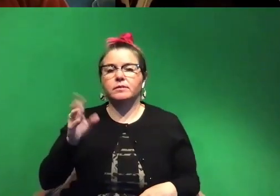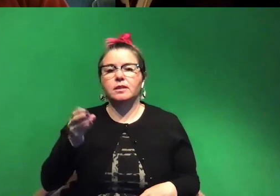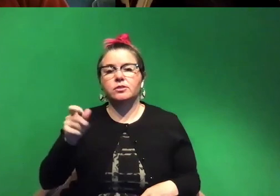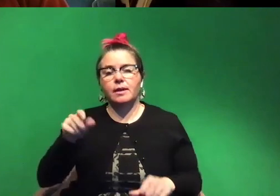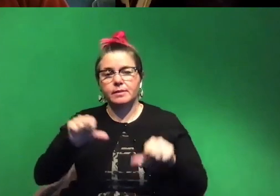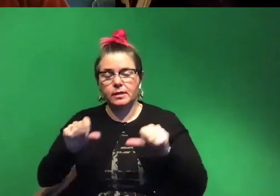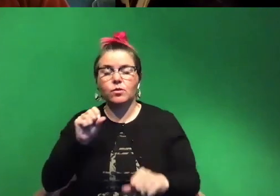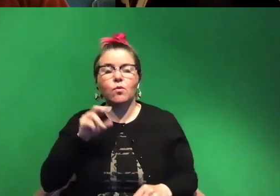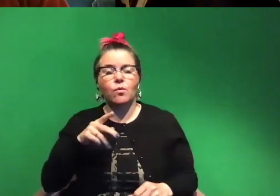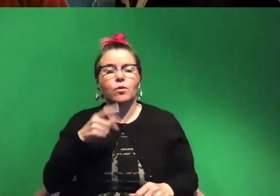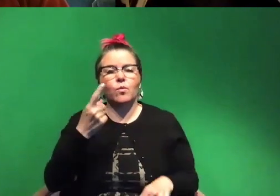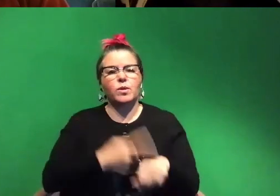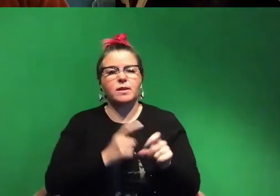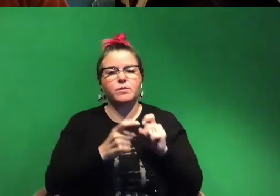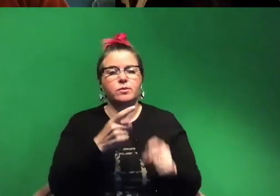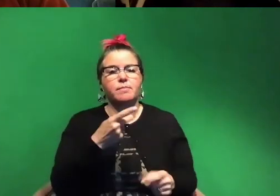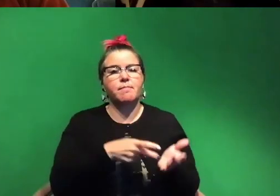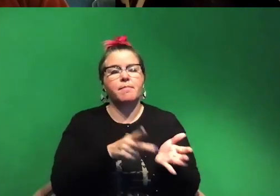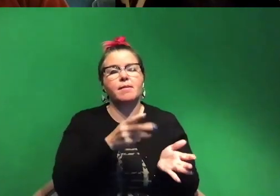patreon.com/SkypeAScientist, or one-time donations at